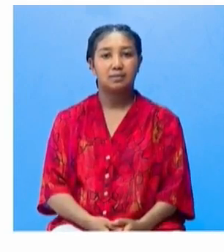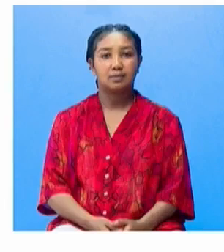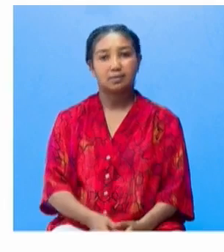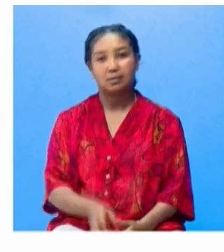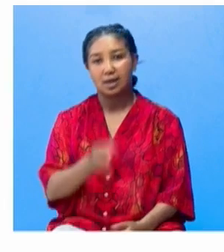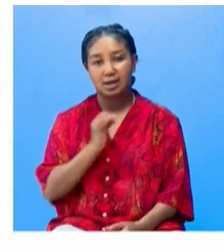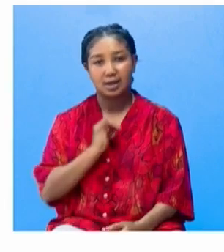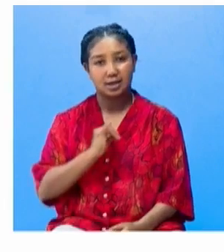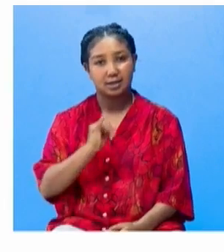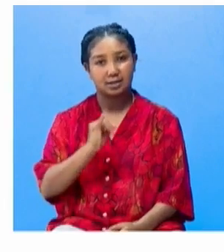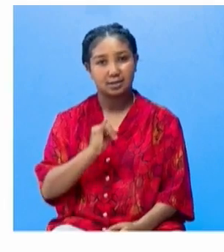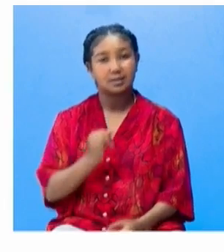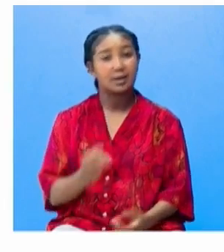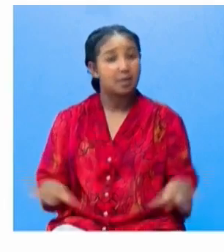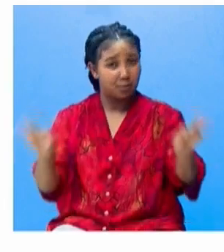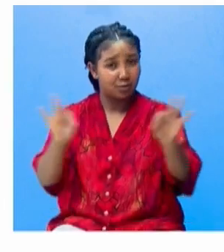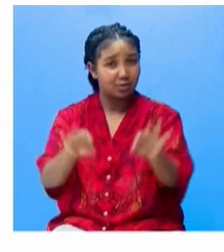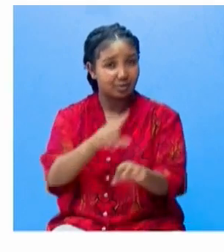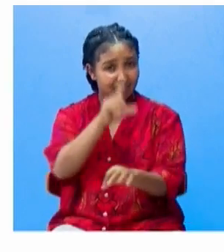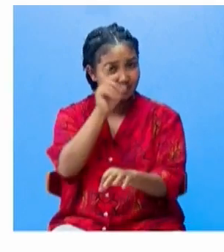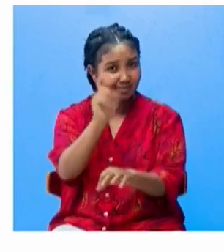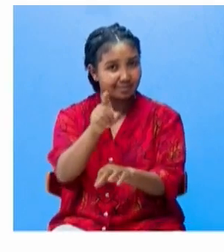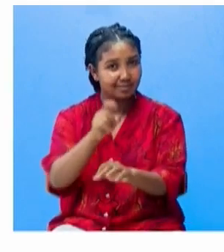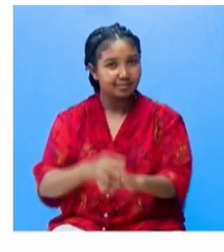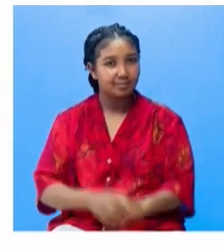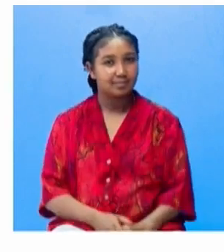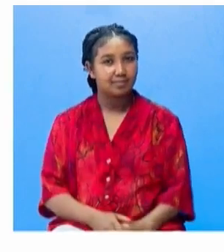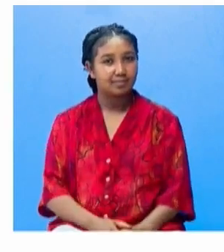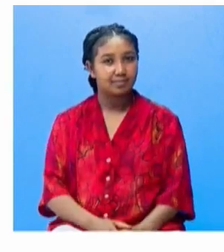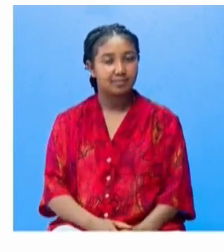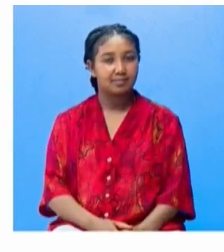is important?